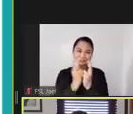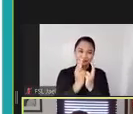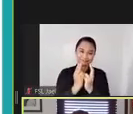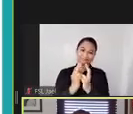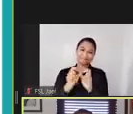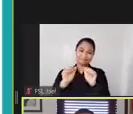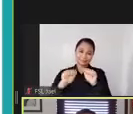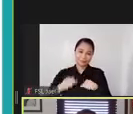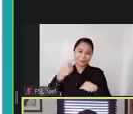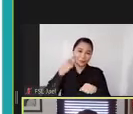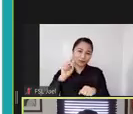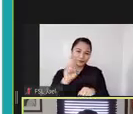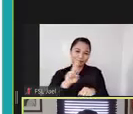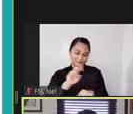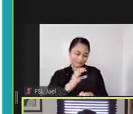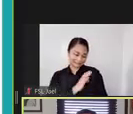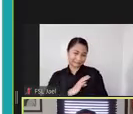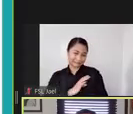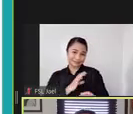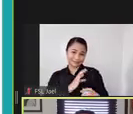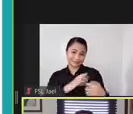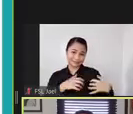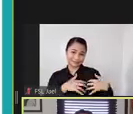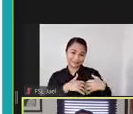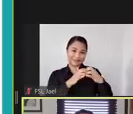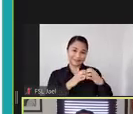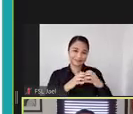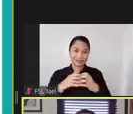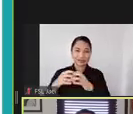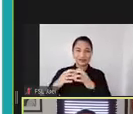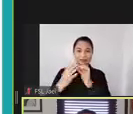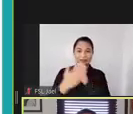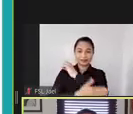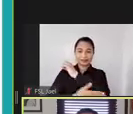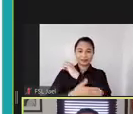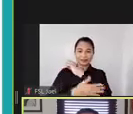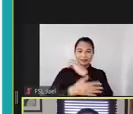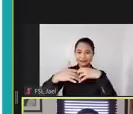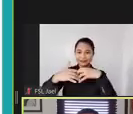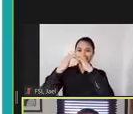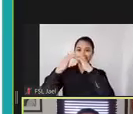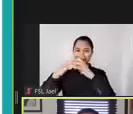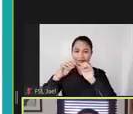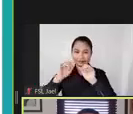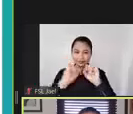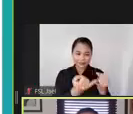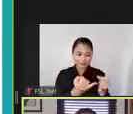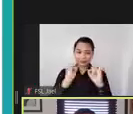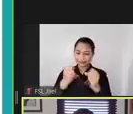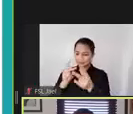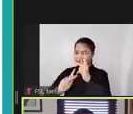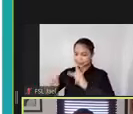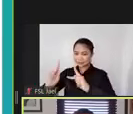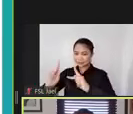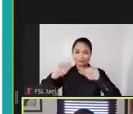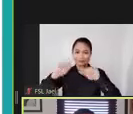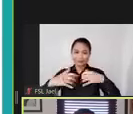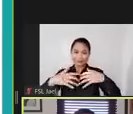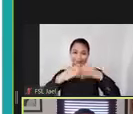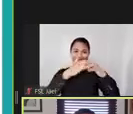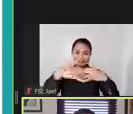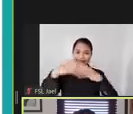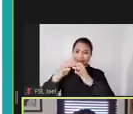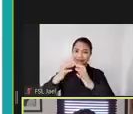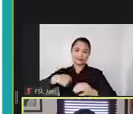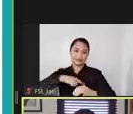we can be global citizens who contribute to the development of our nations and ourselves to